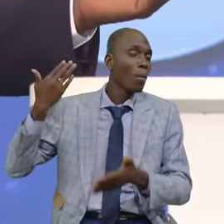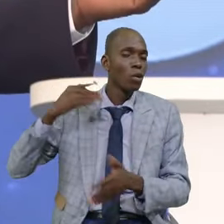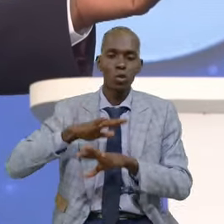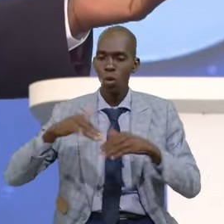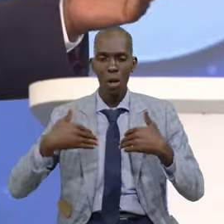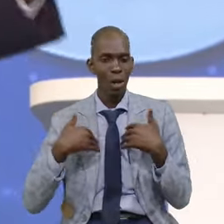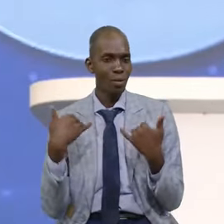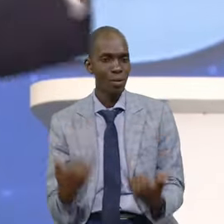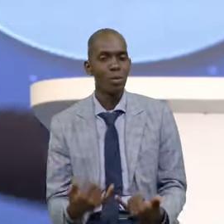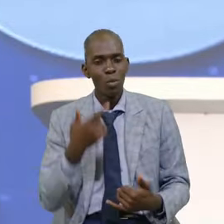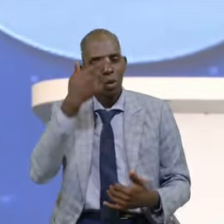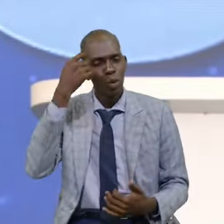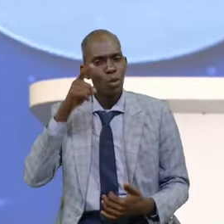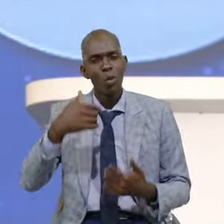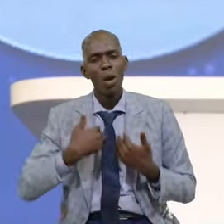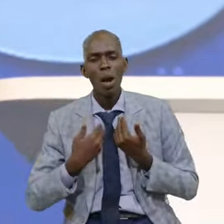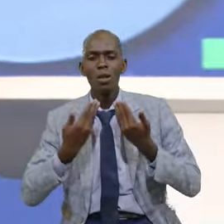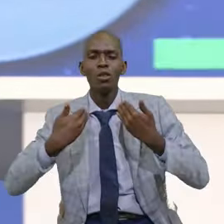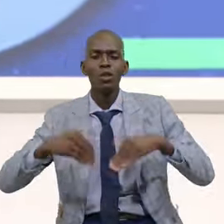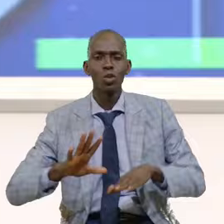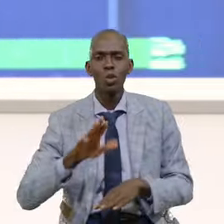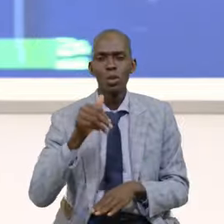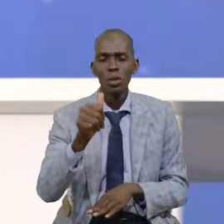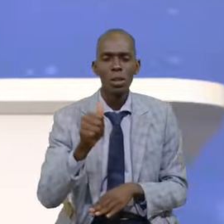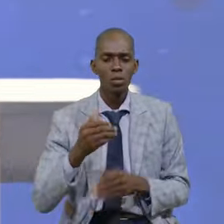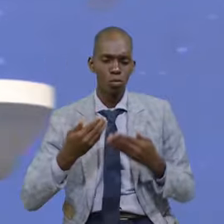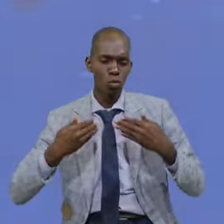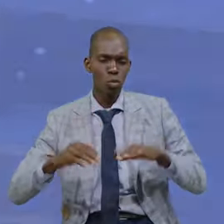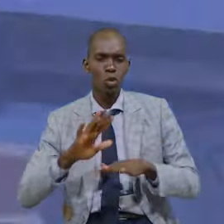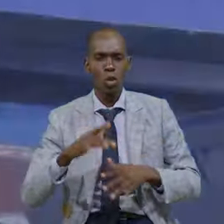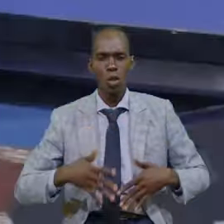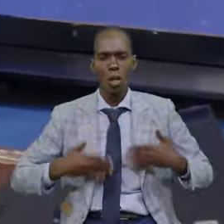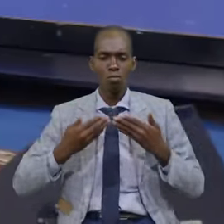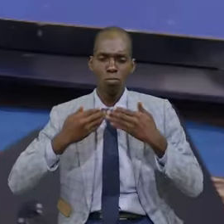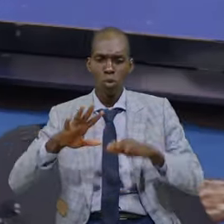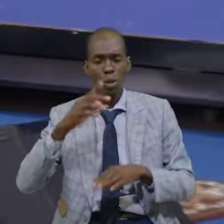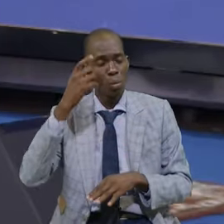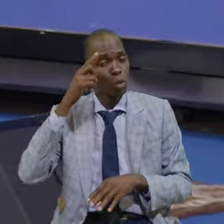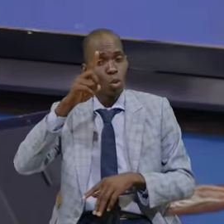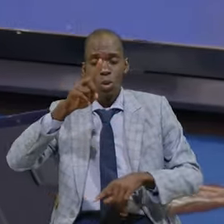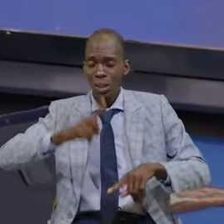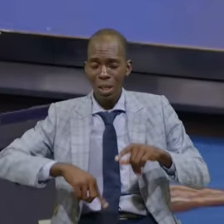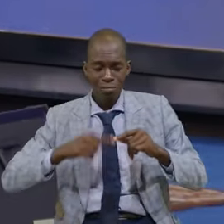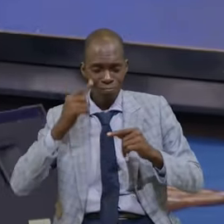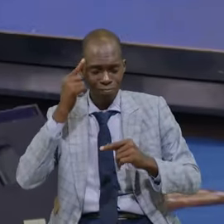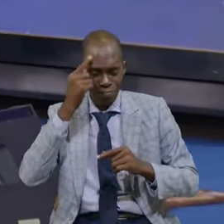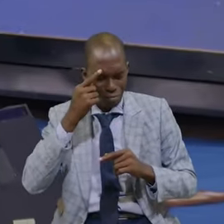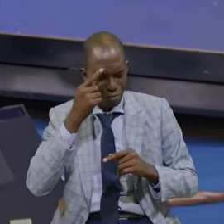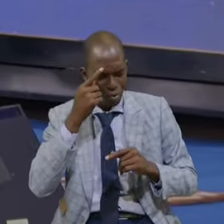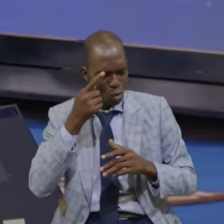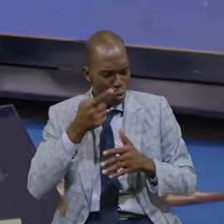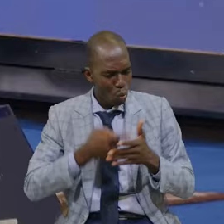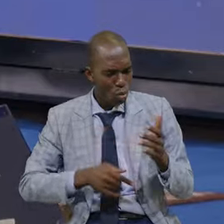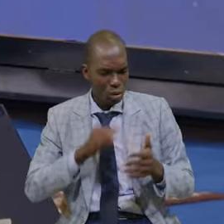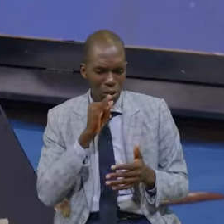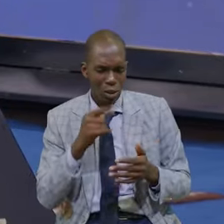sold yourself. You sold your life. You sold your brain. You cannot even think. What's the result of